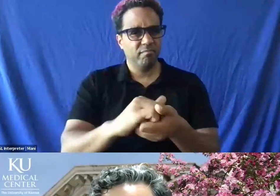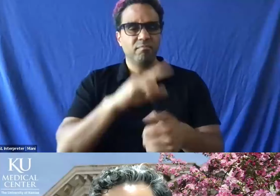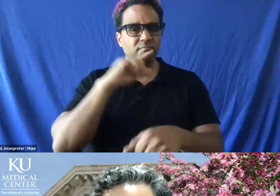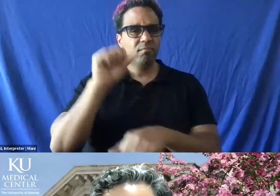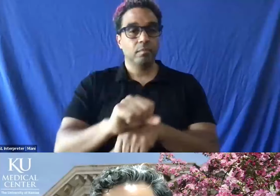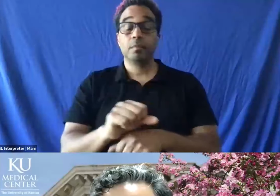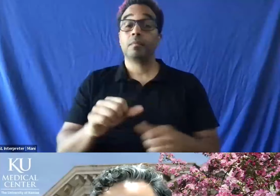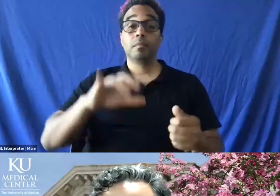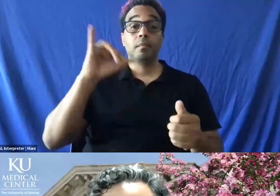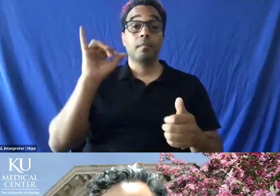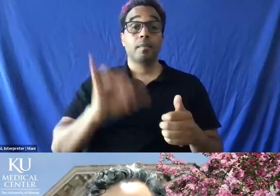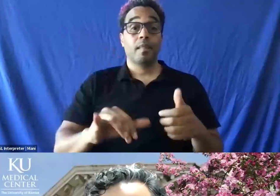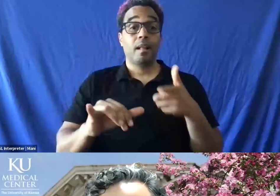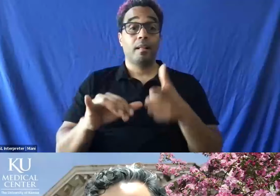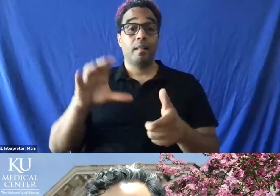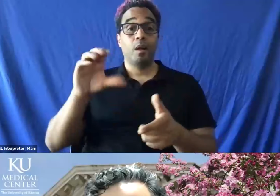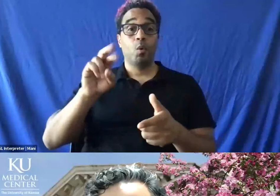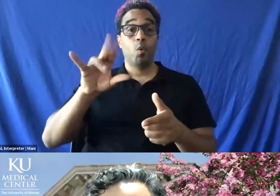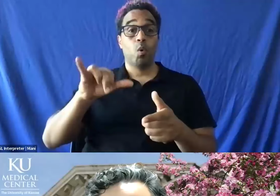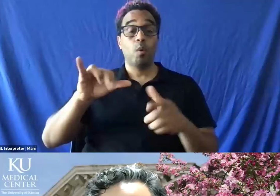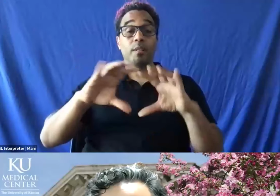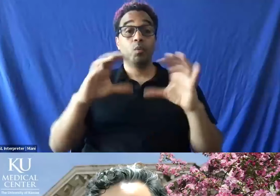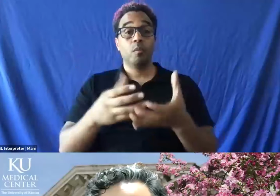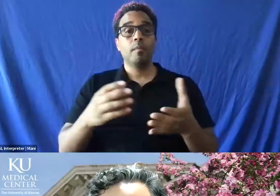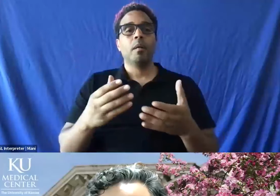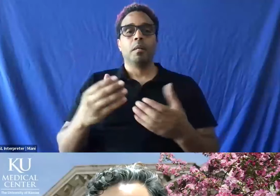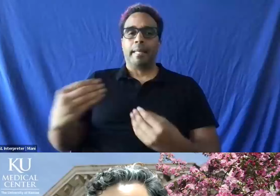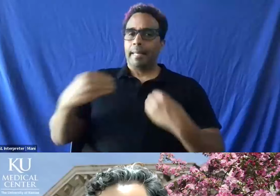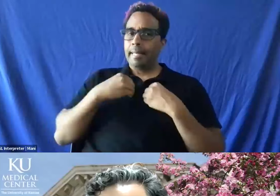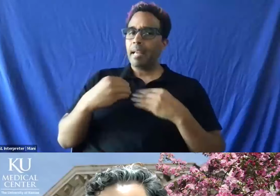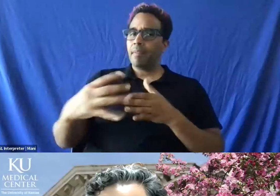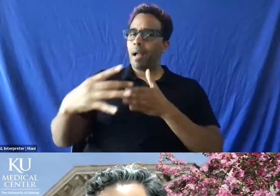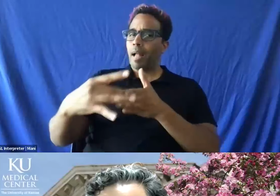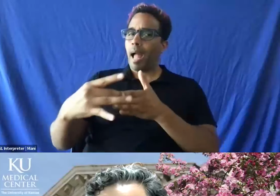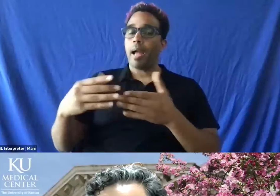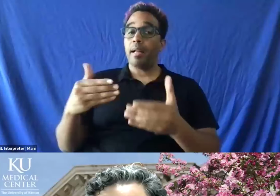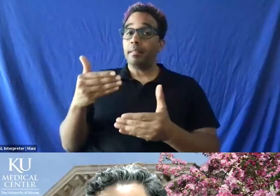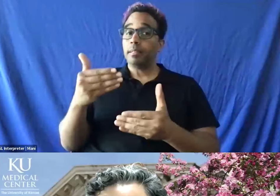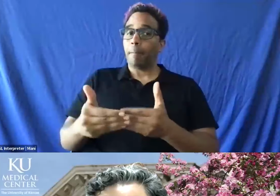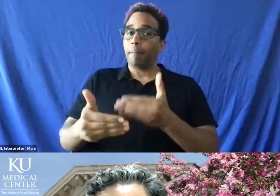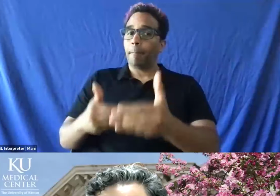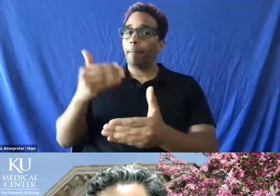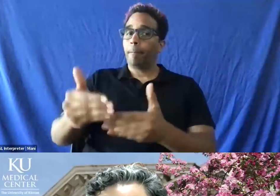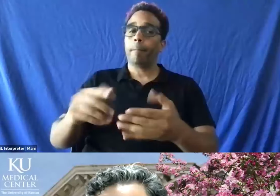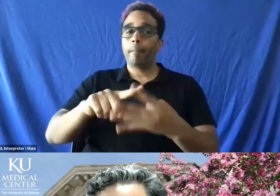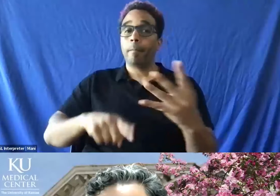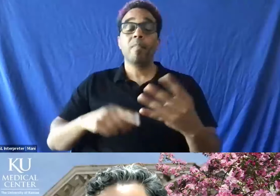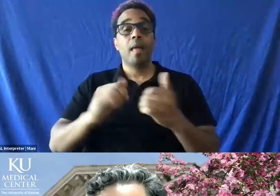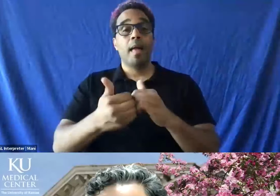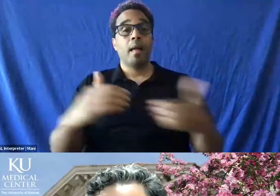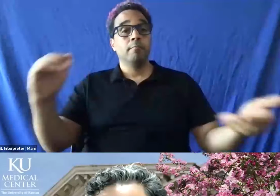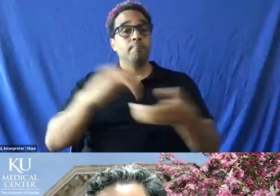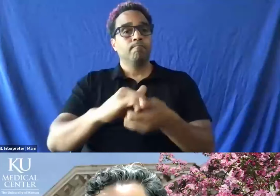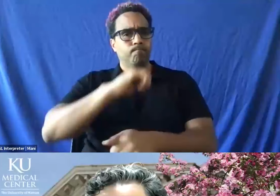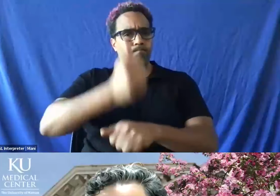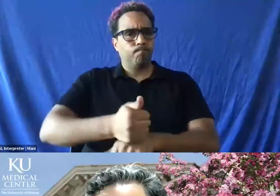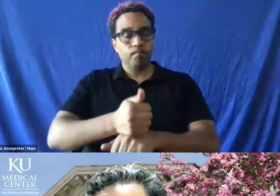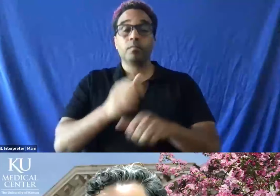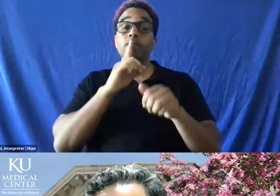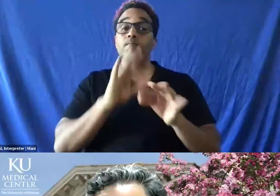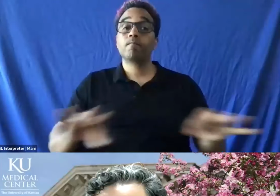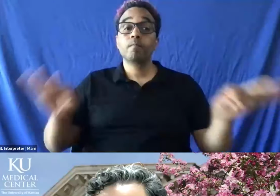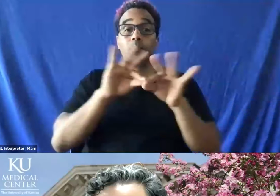that gives us steps, I think, to establishing these relationships that are so critical and healing